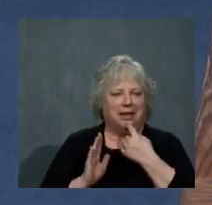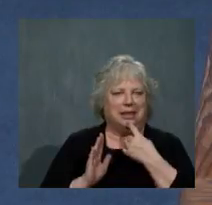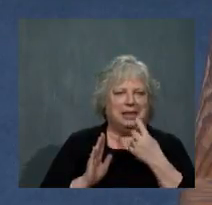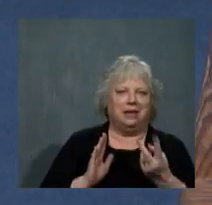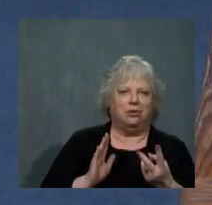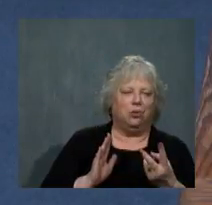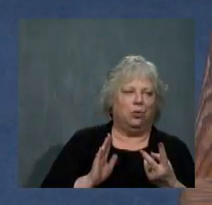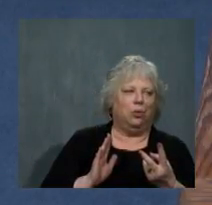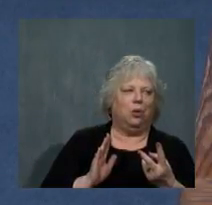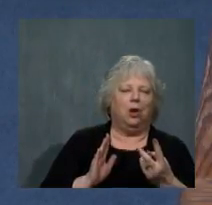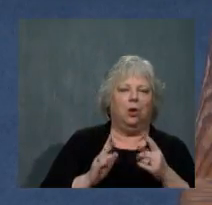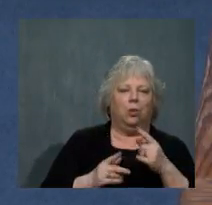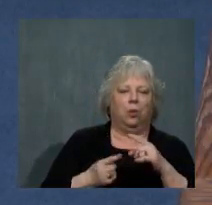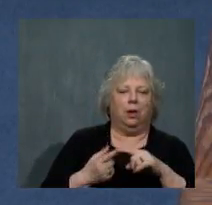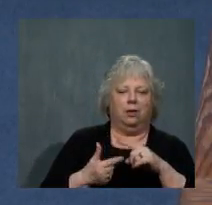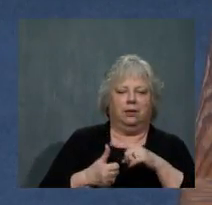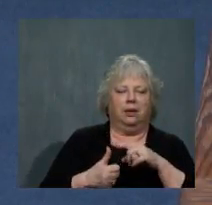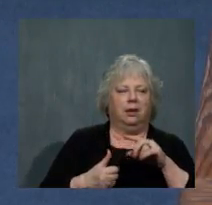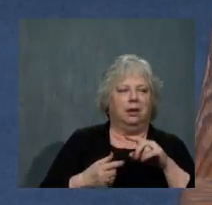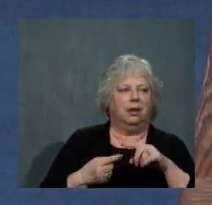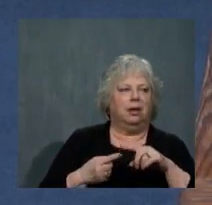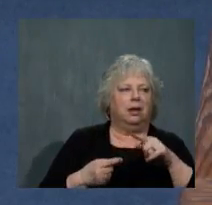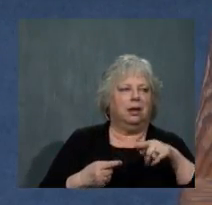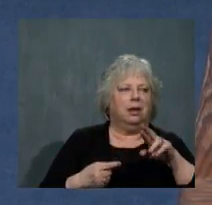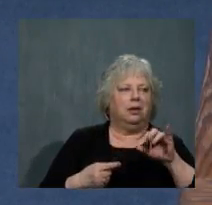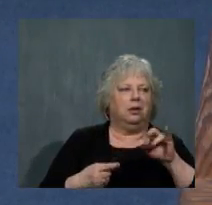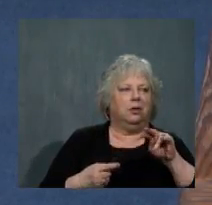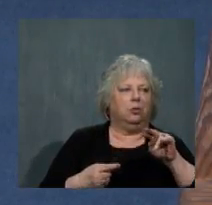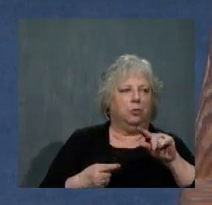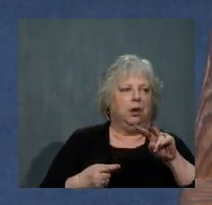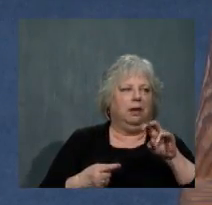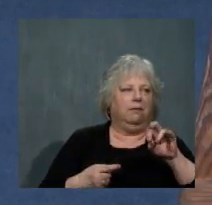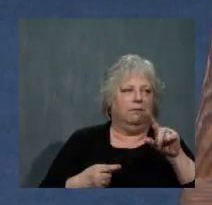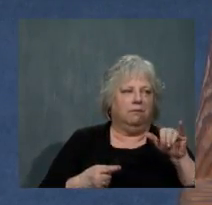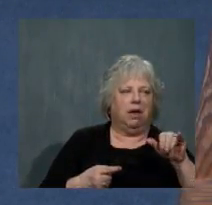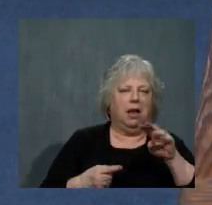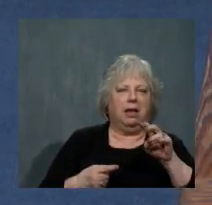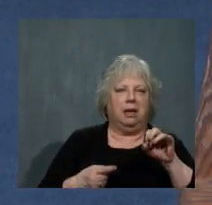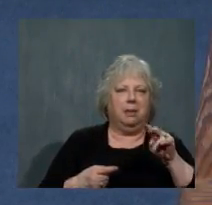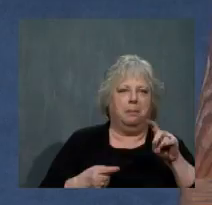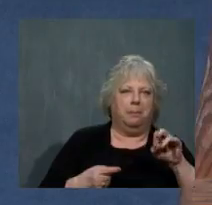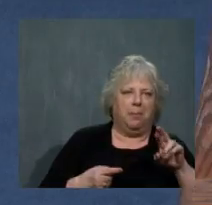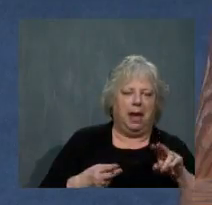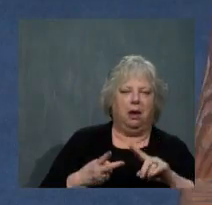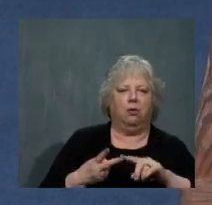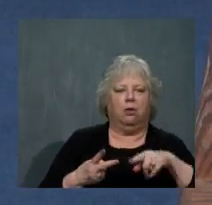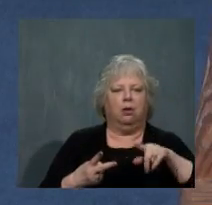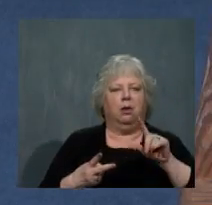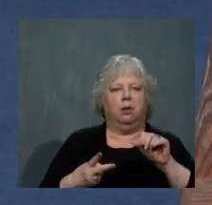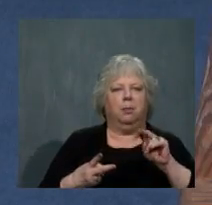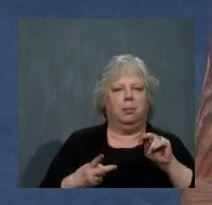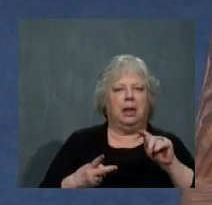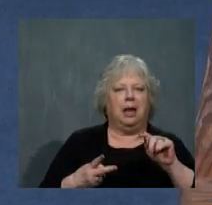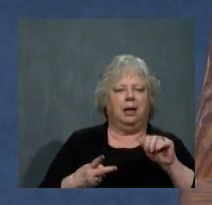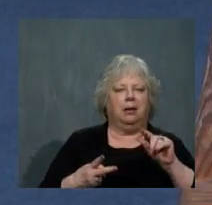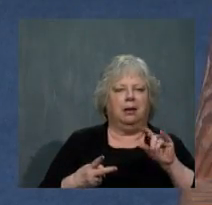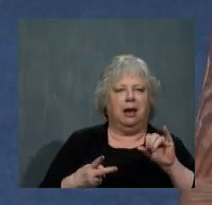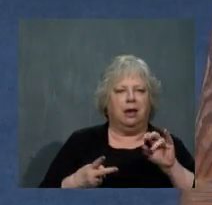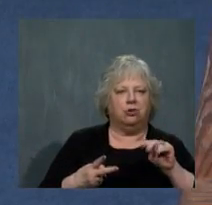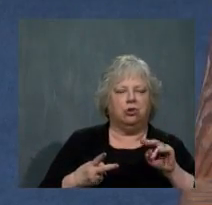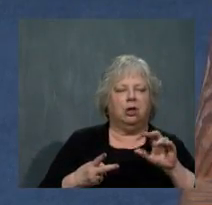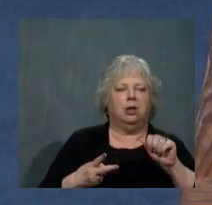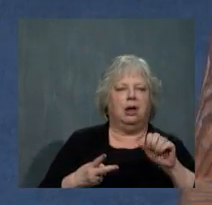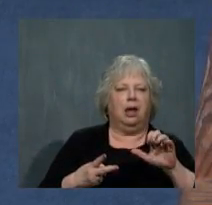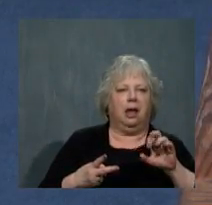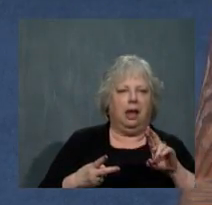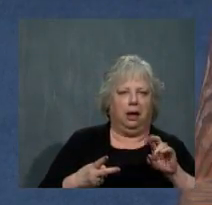two, was Spring Valley Manor and Plantation Acres. Was the two neighborhood associations that actually contacted us